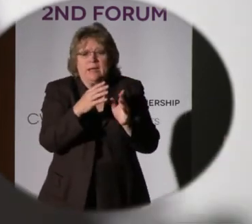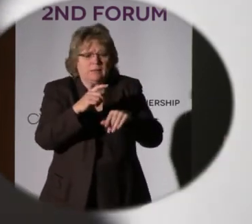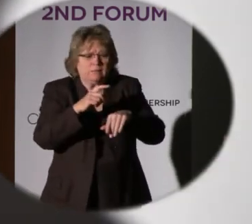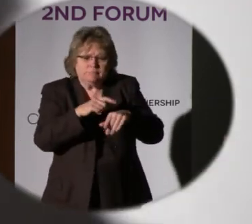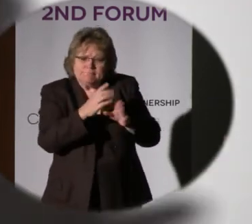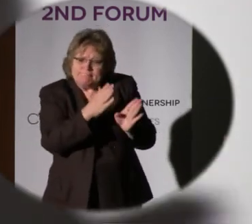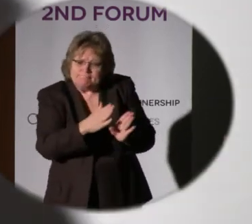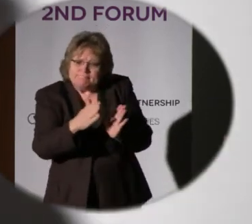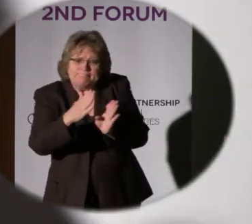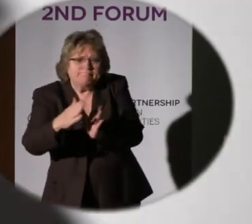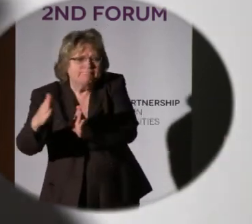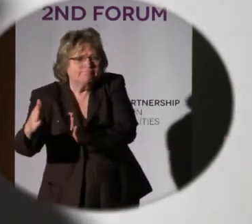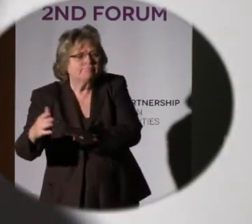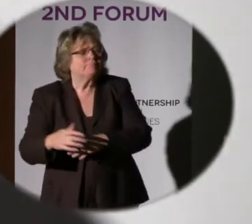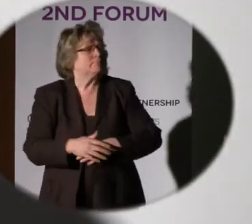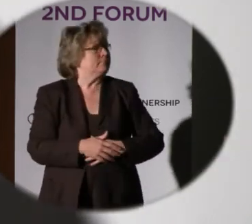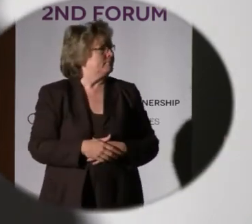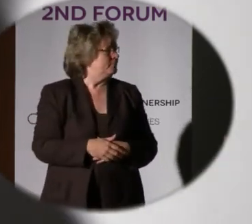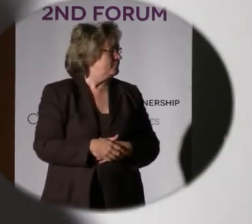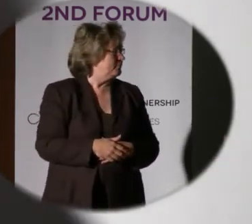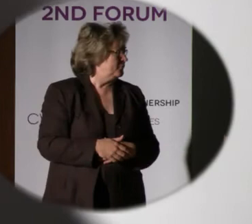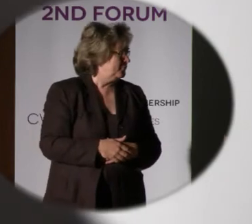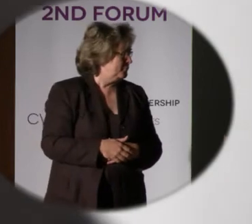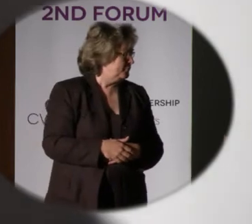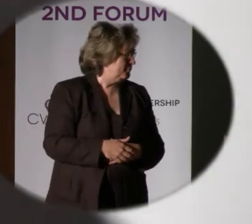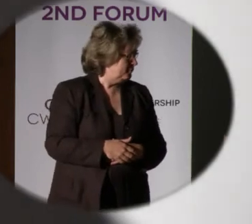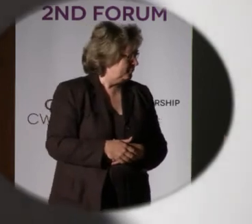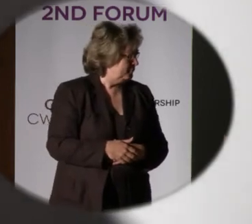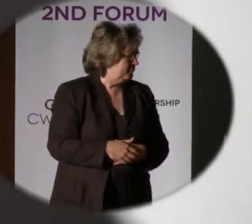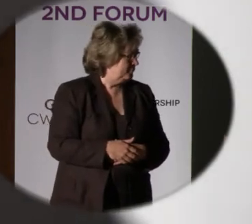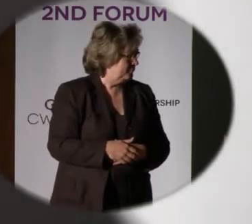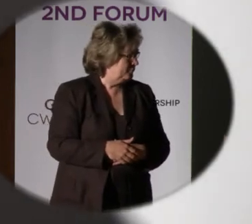Firstly, I would like to